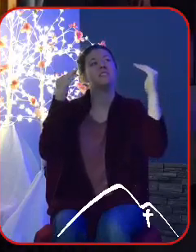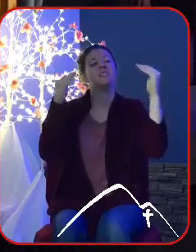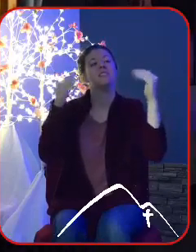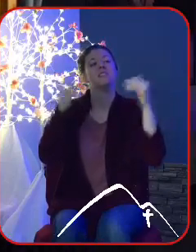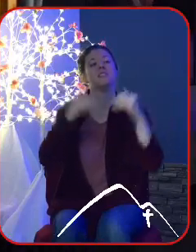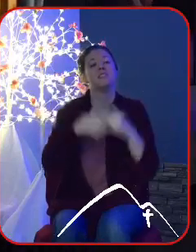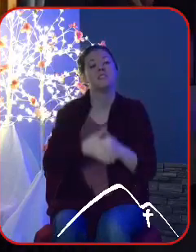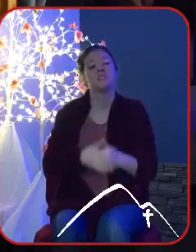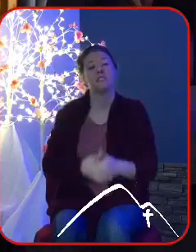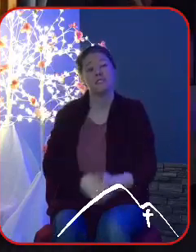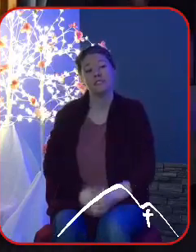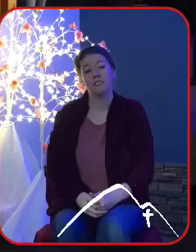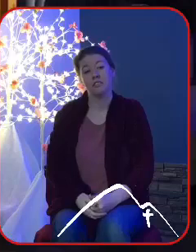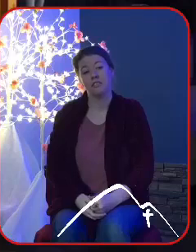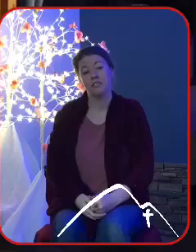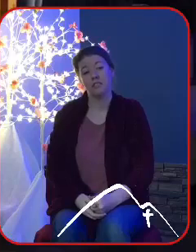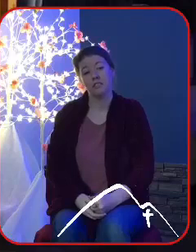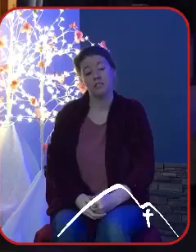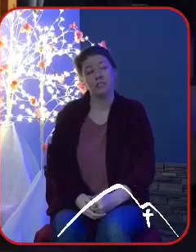Sing that.